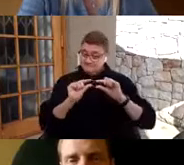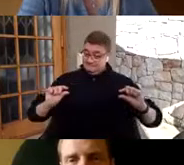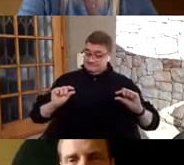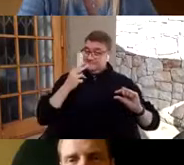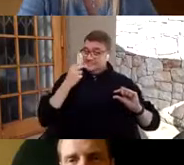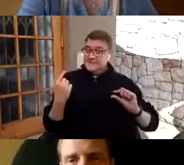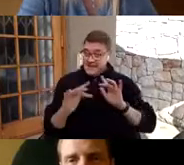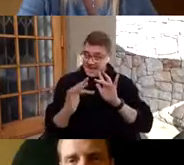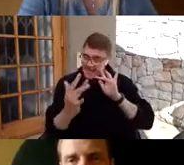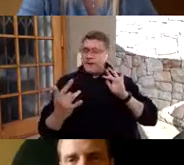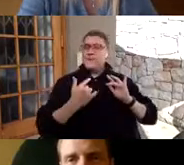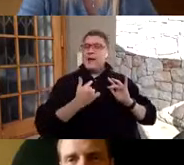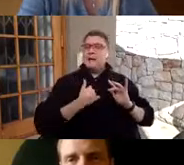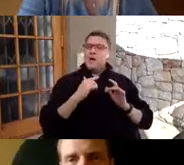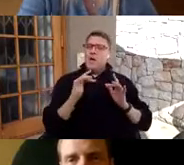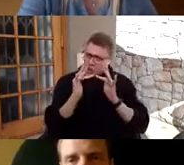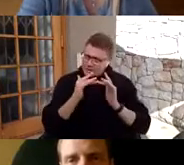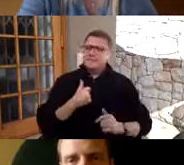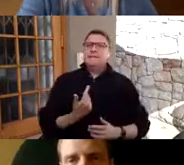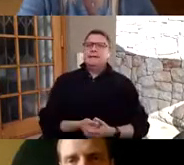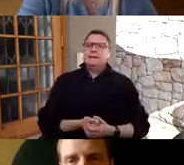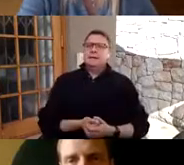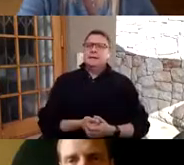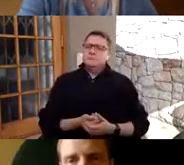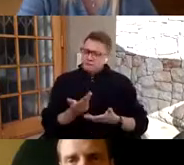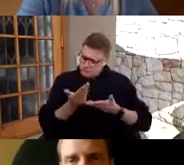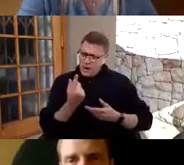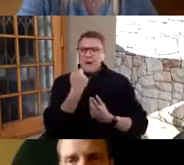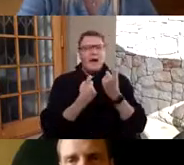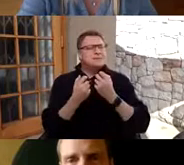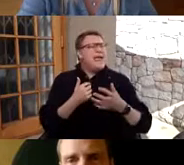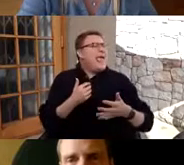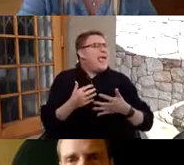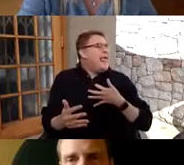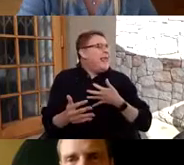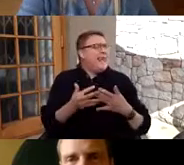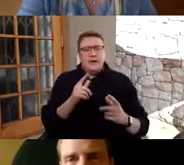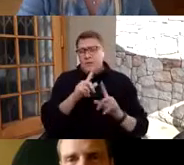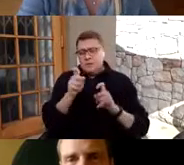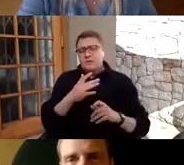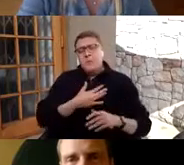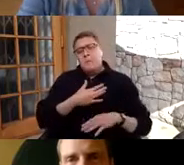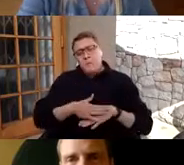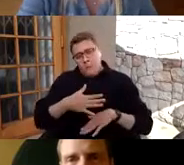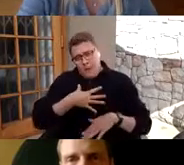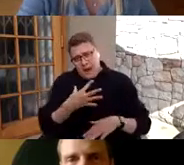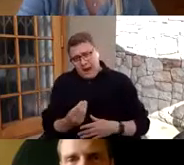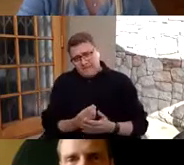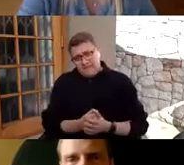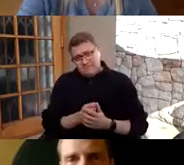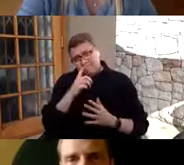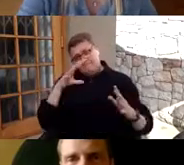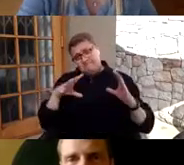You're welcome to get in contact with me and ask any further questions that you might have. So we're going to be ending today's